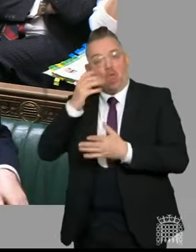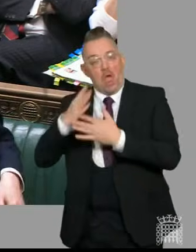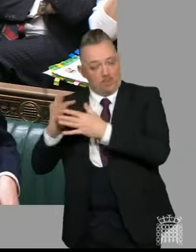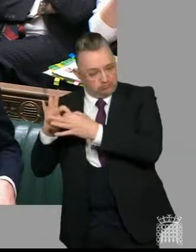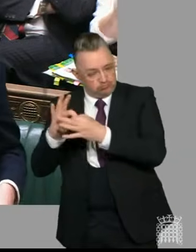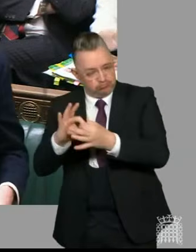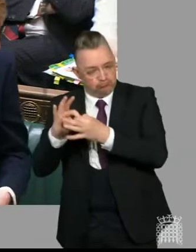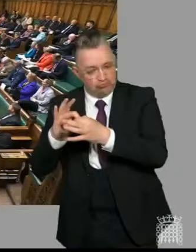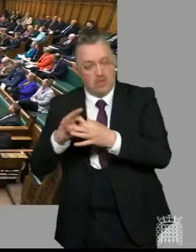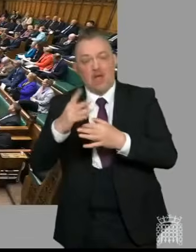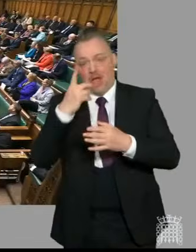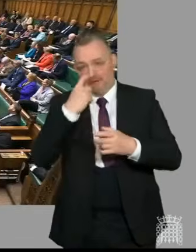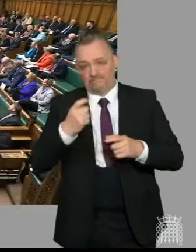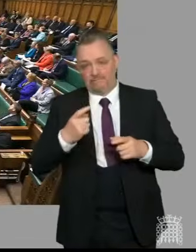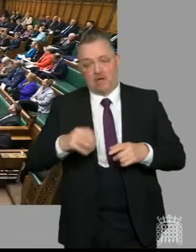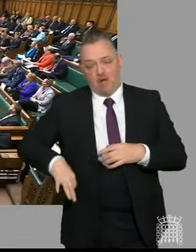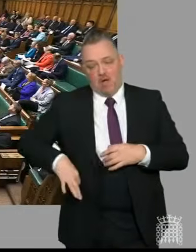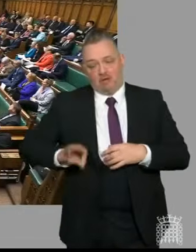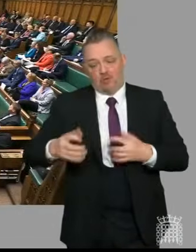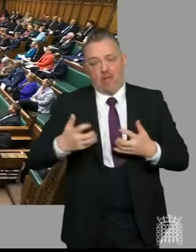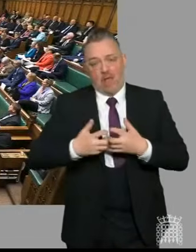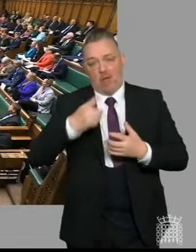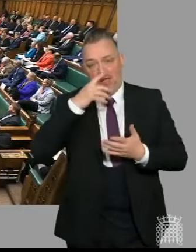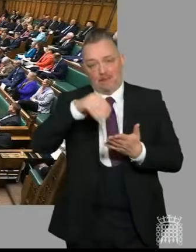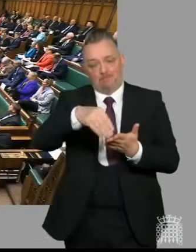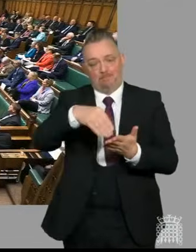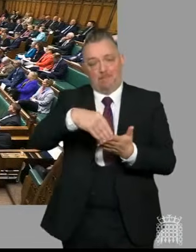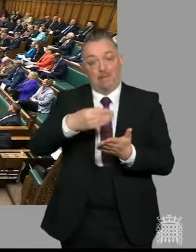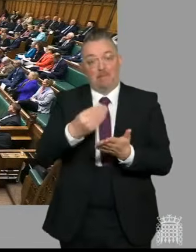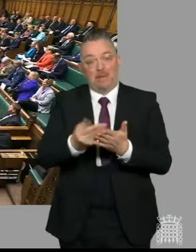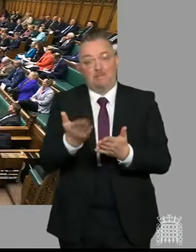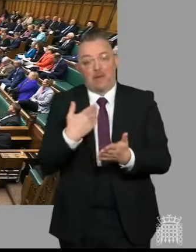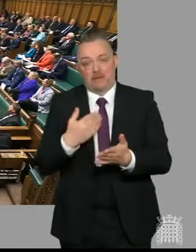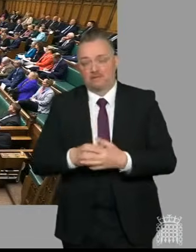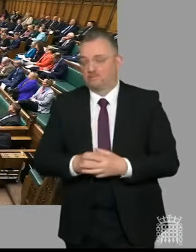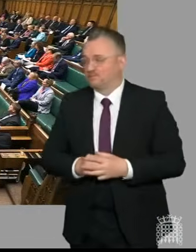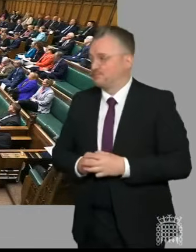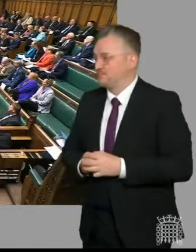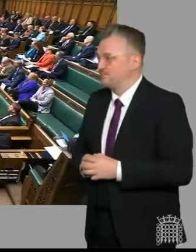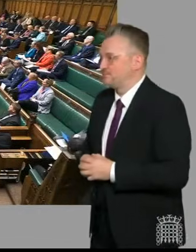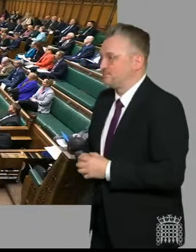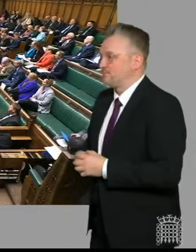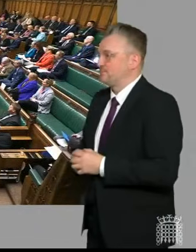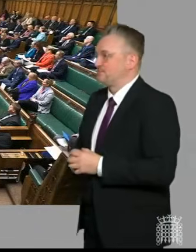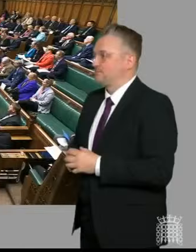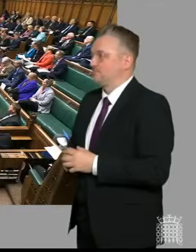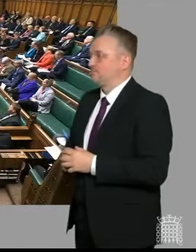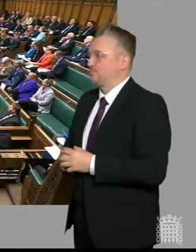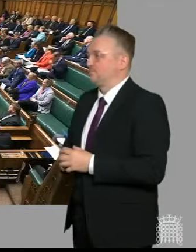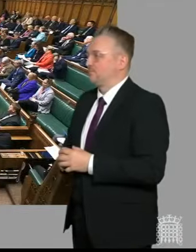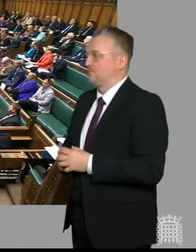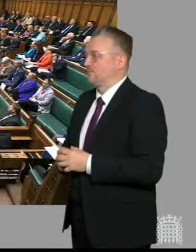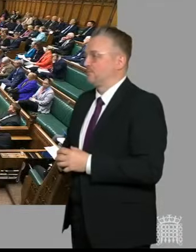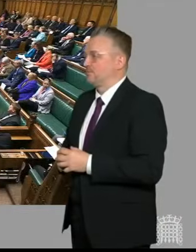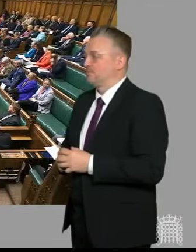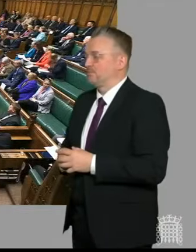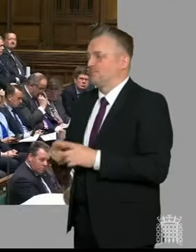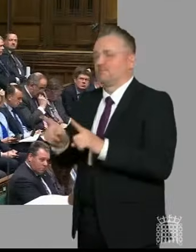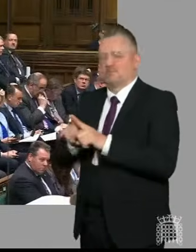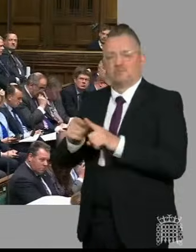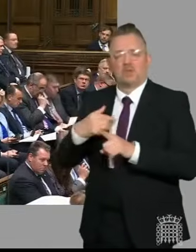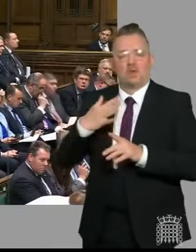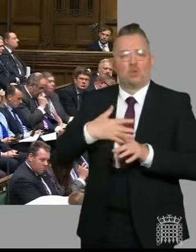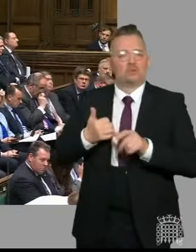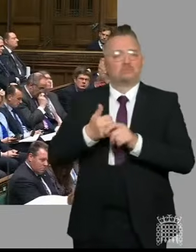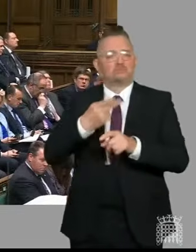those repayments. Robin Walker. Thank you, Mr. Speaker. Can I associate myself with the tributes and condolences paid to the late great Frank Field? One of his